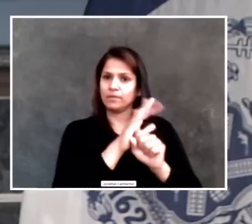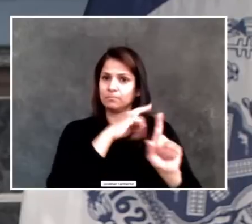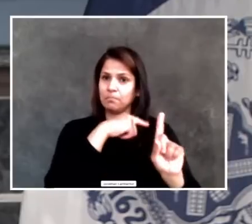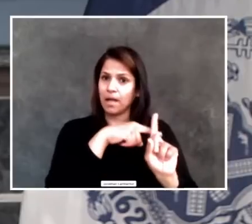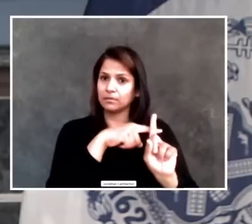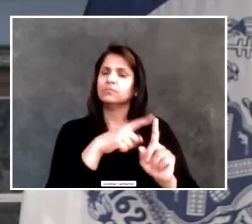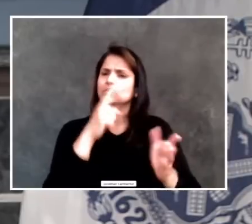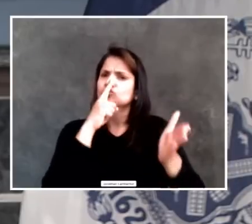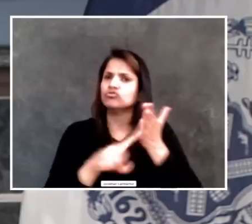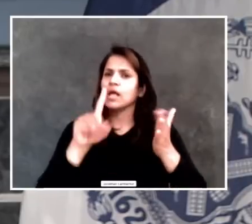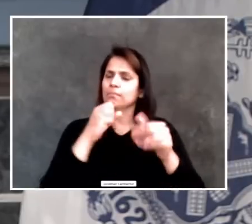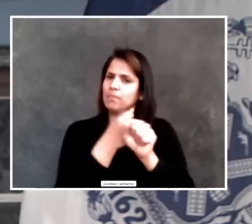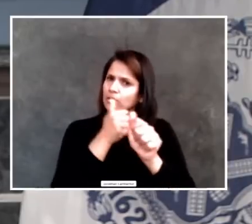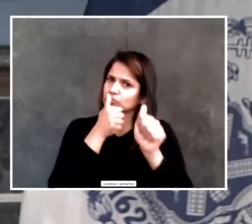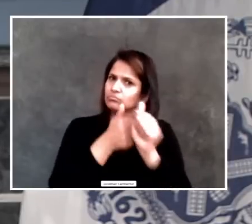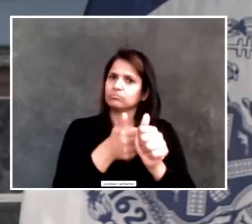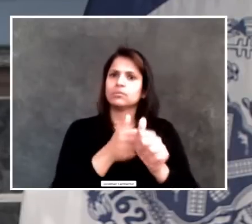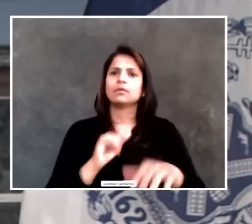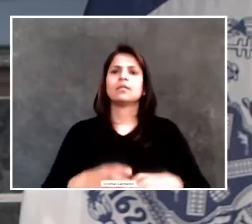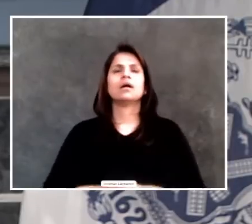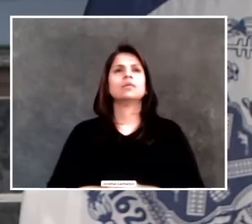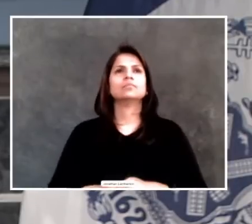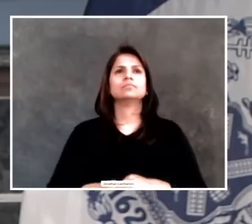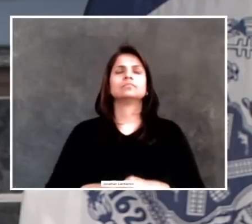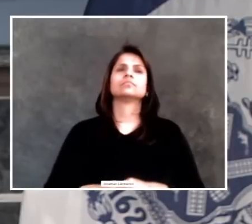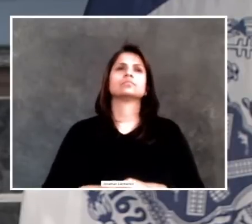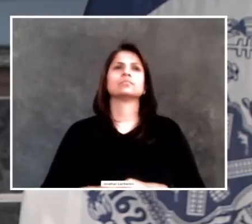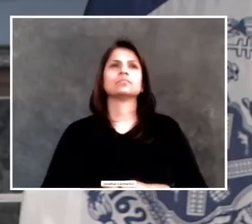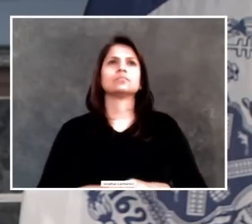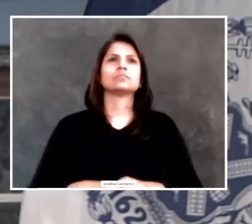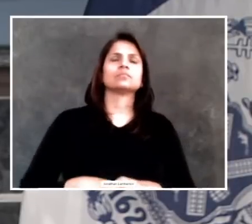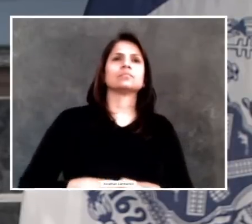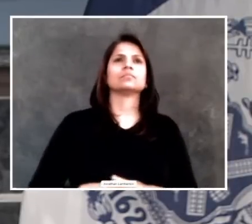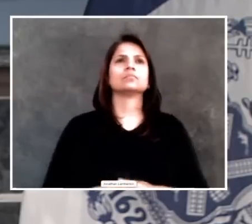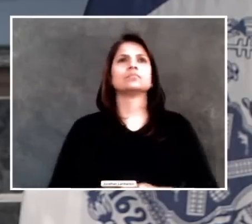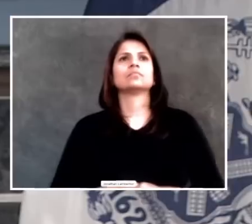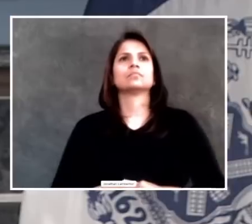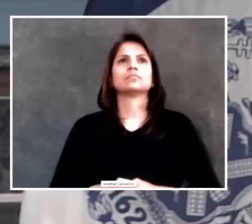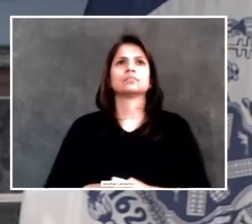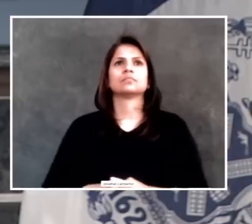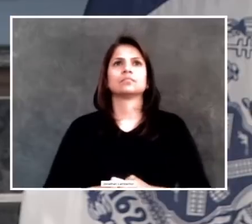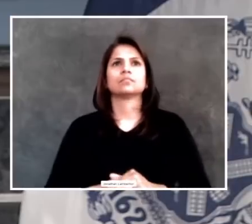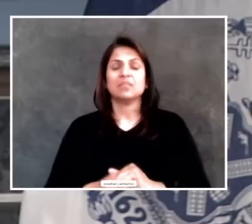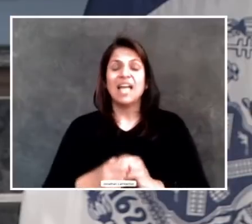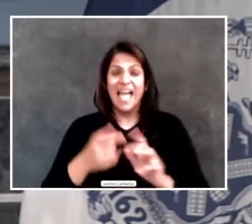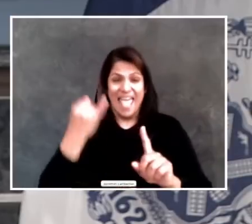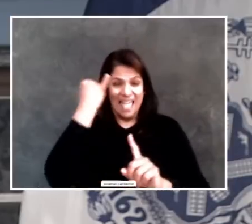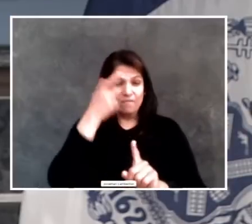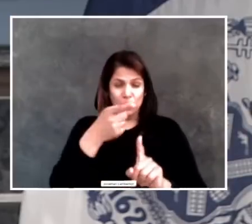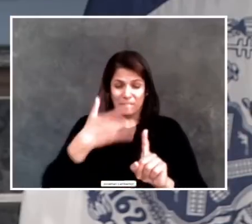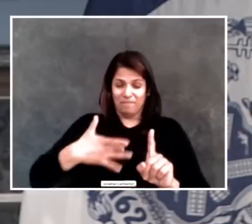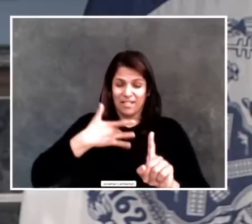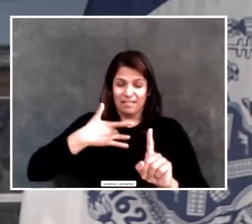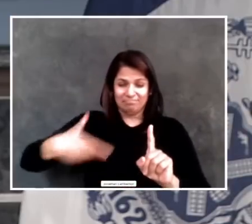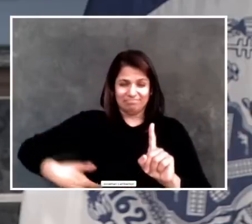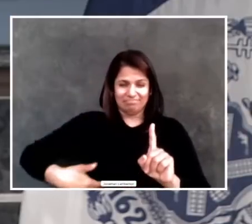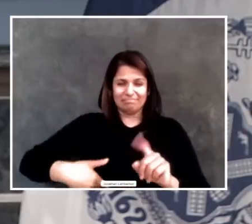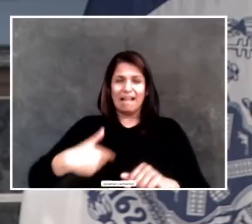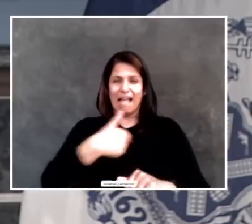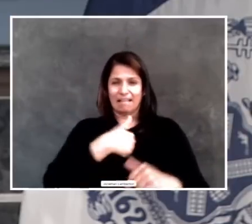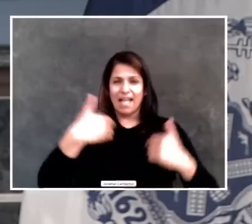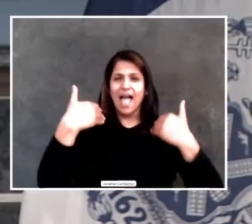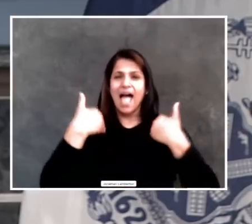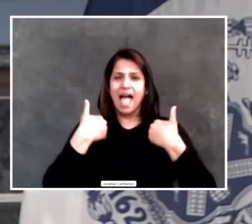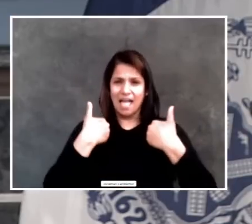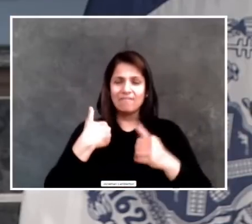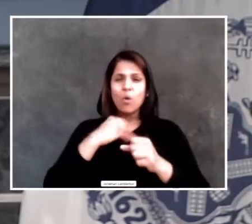infected. But now, the evidence from the last week or so about asymptomatic transmission,